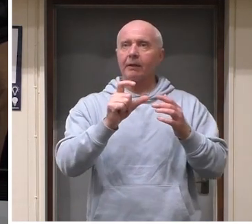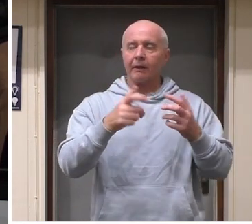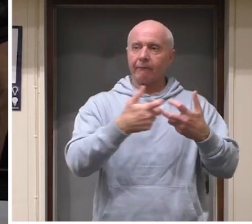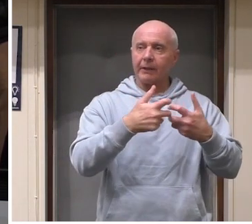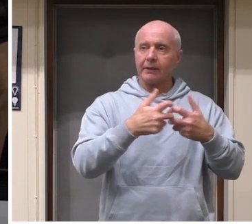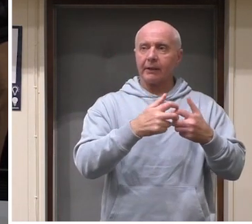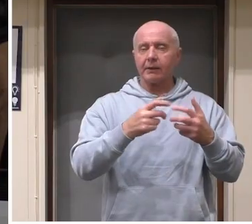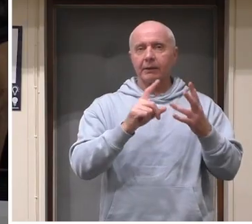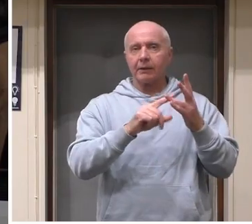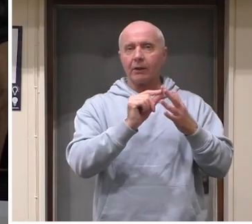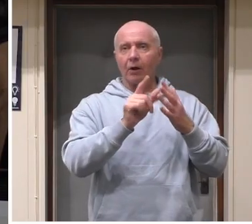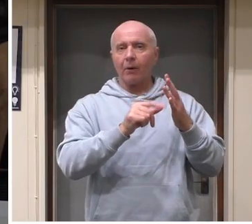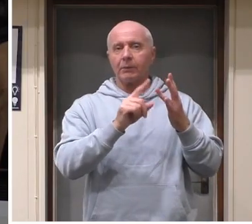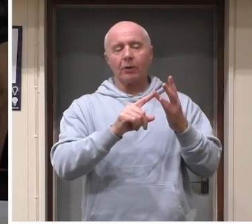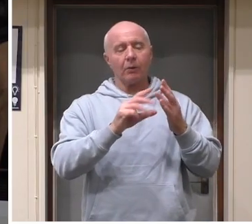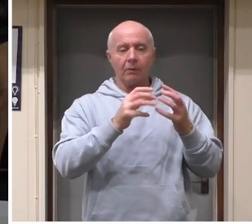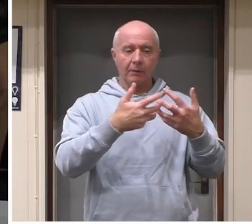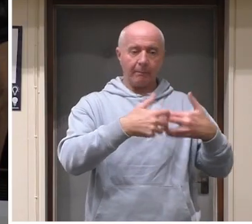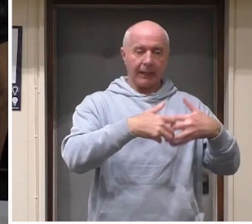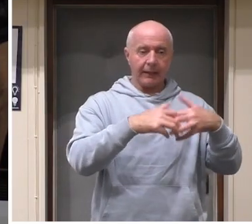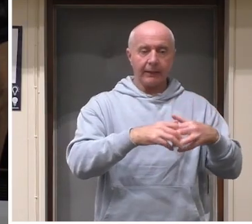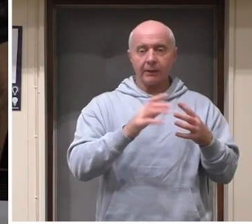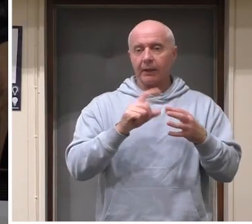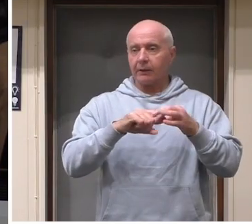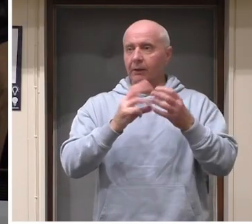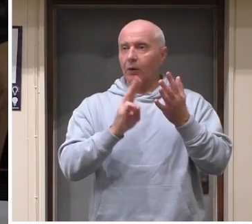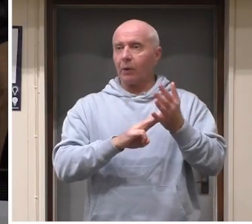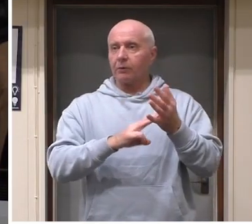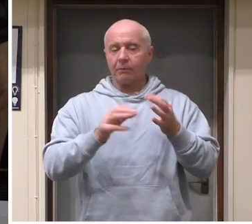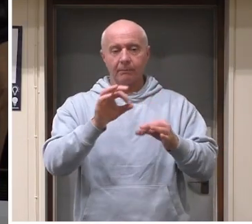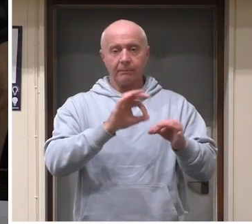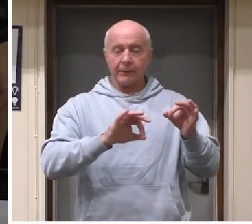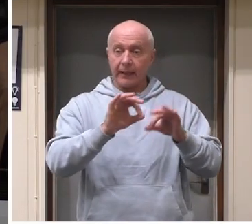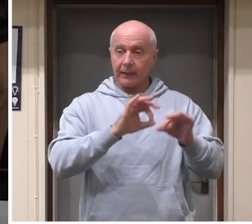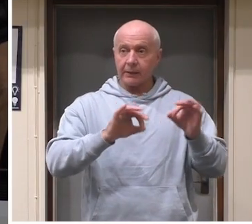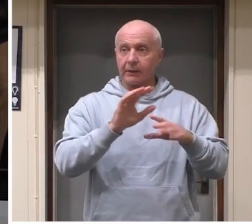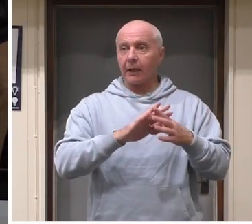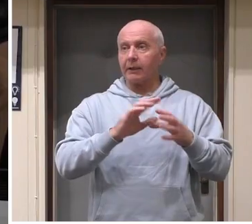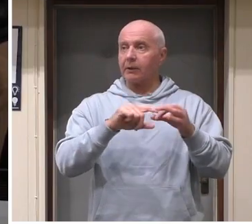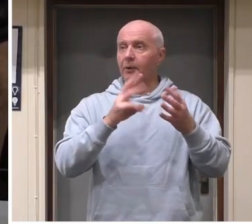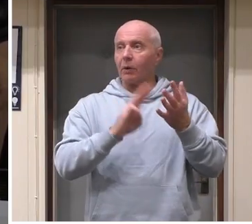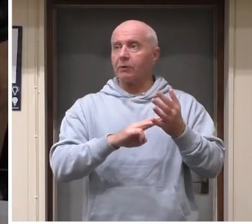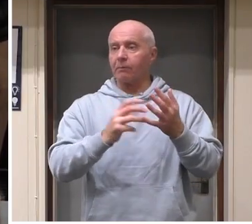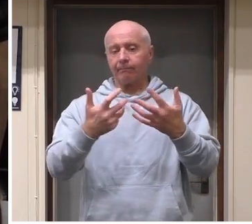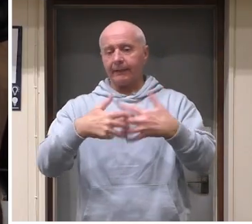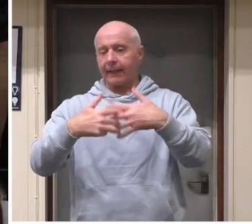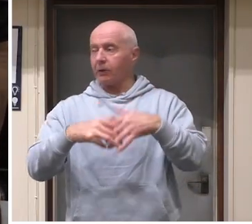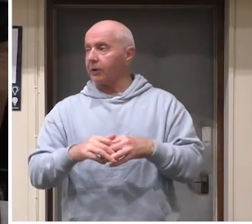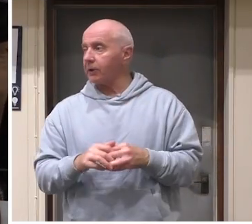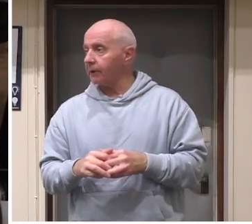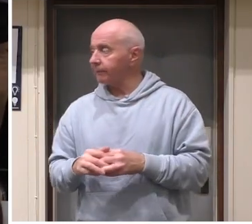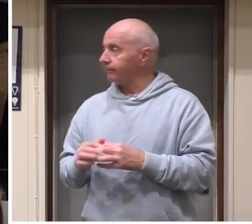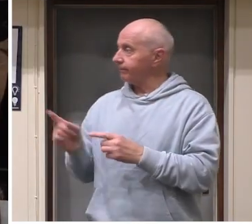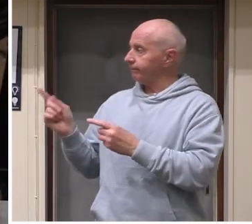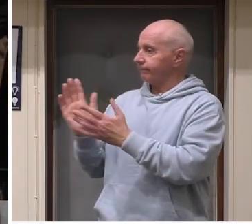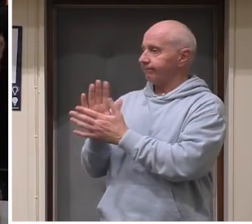to explore foundational quantum science and develop useful quantum technology. So with no further ado, ladies and gentlemen, a nice warm welcome